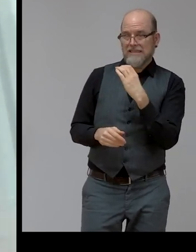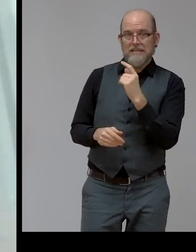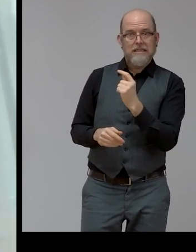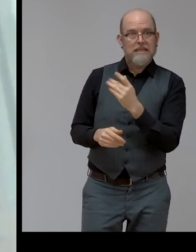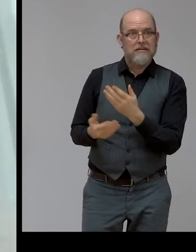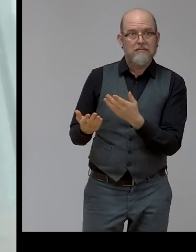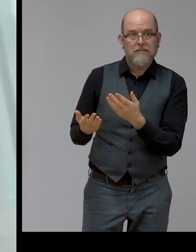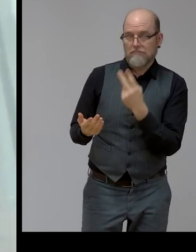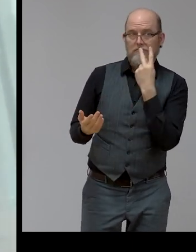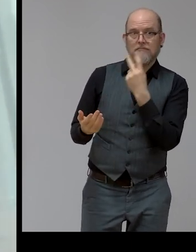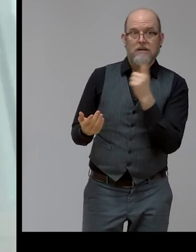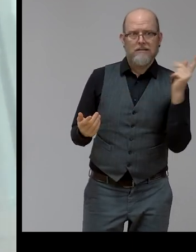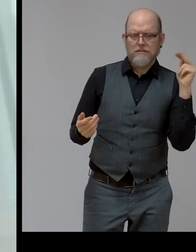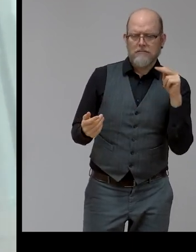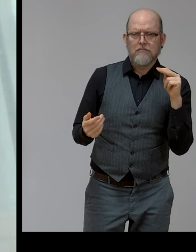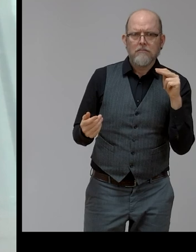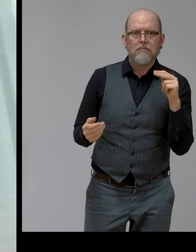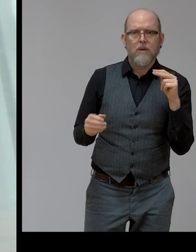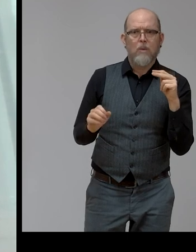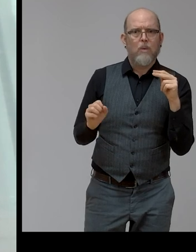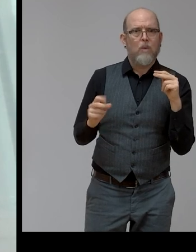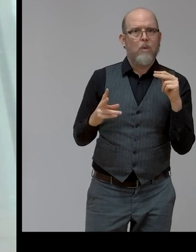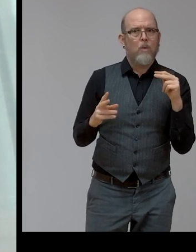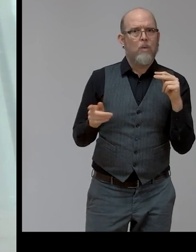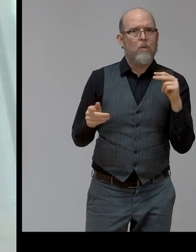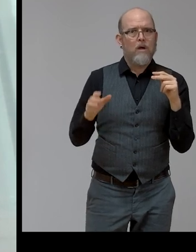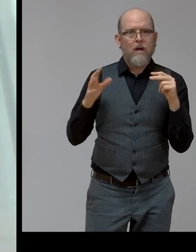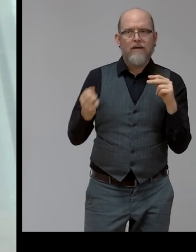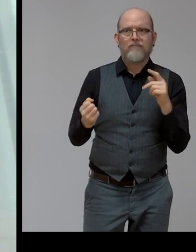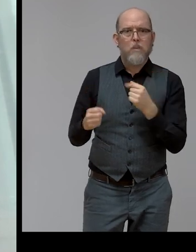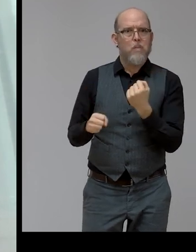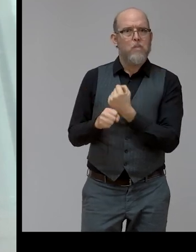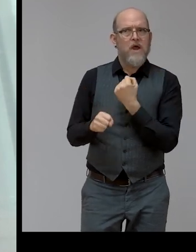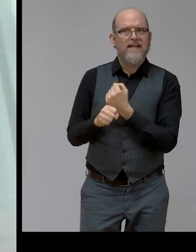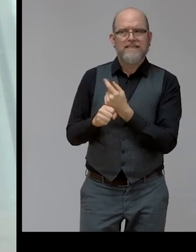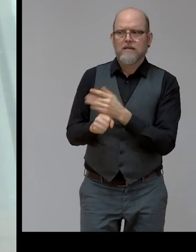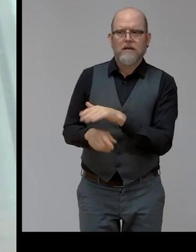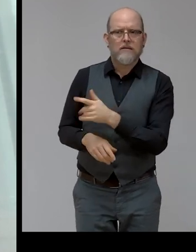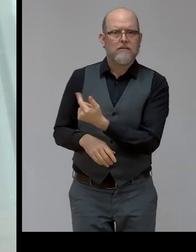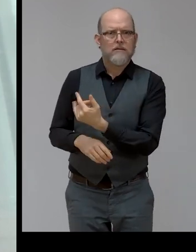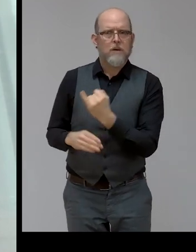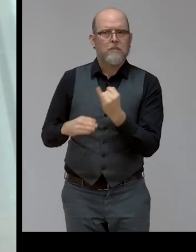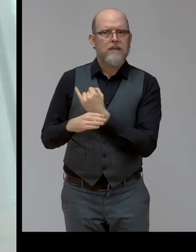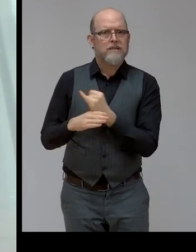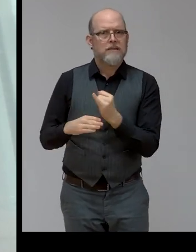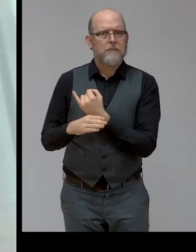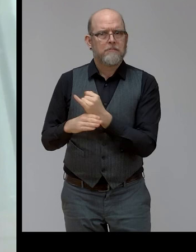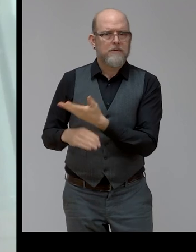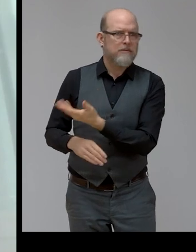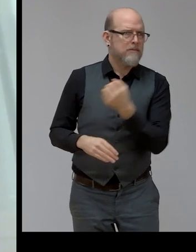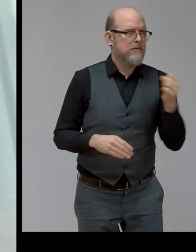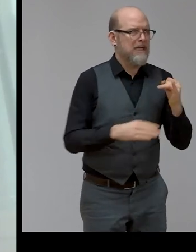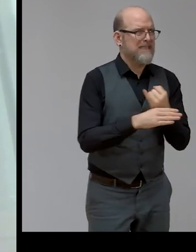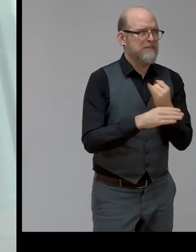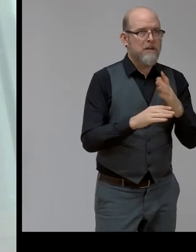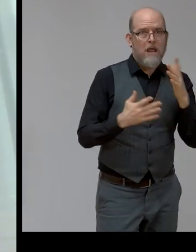get some of those students as interns for a few months and they can see what they can really do,